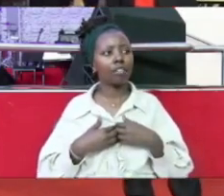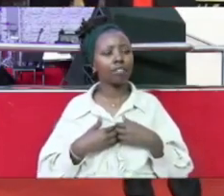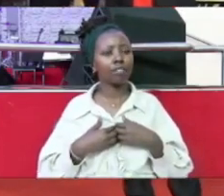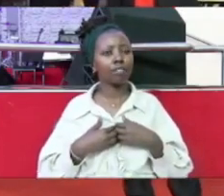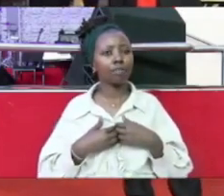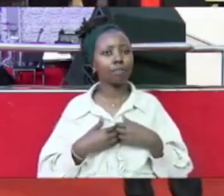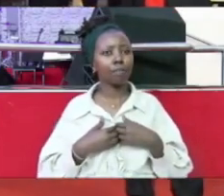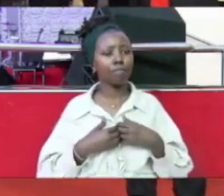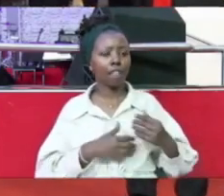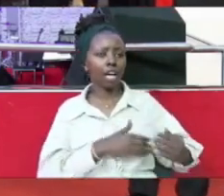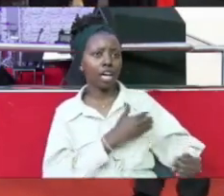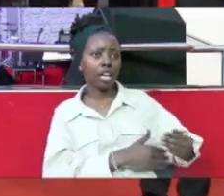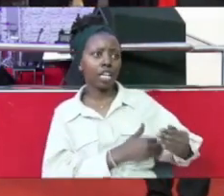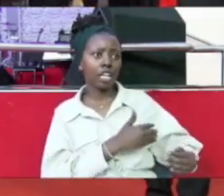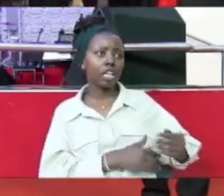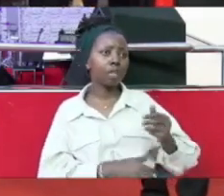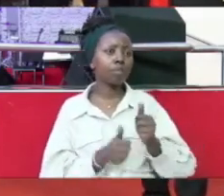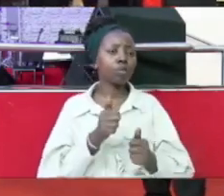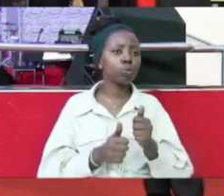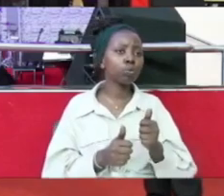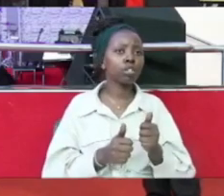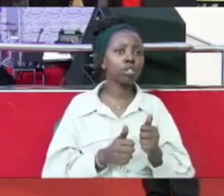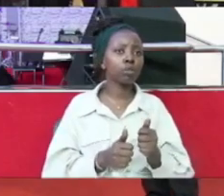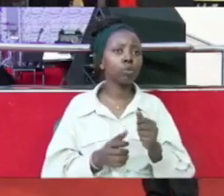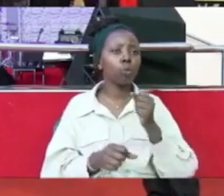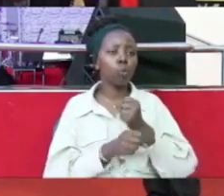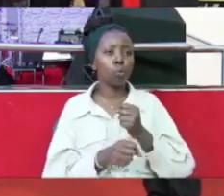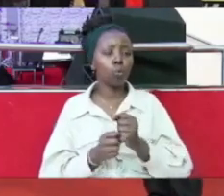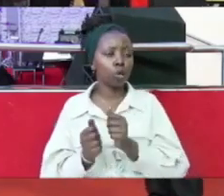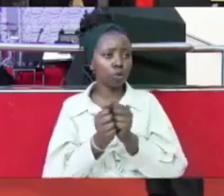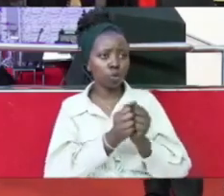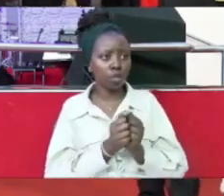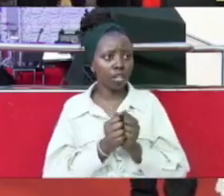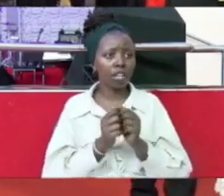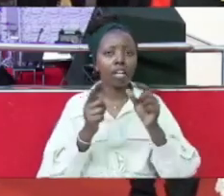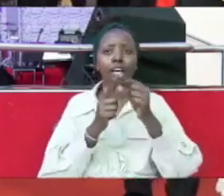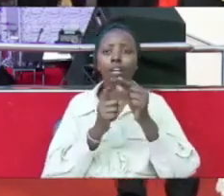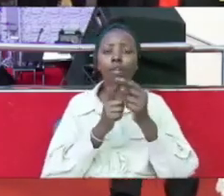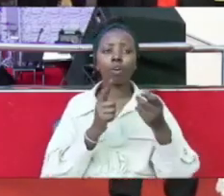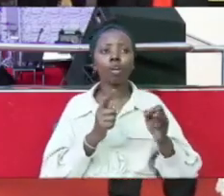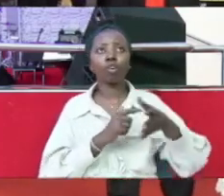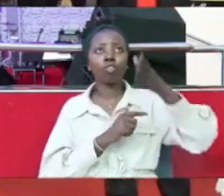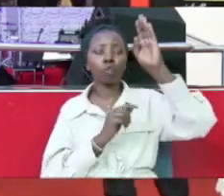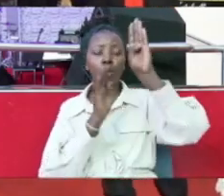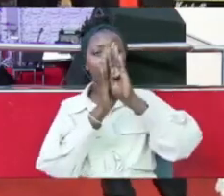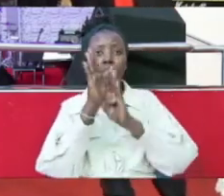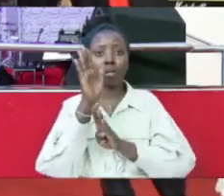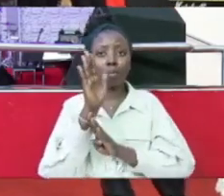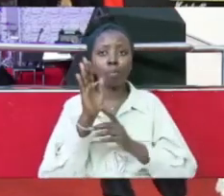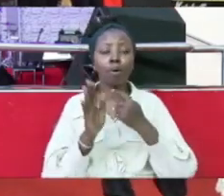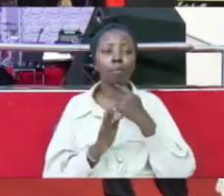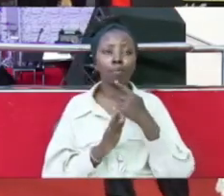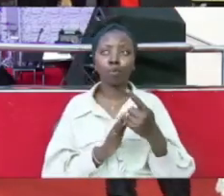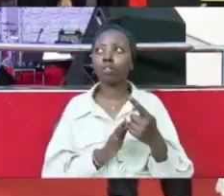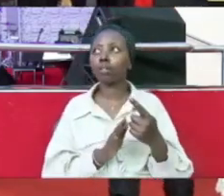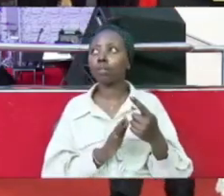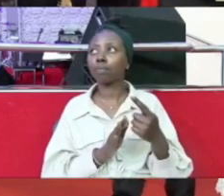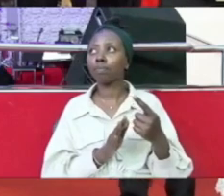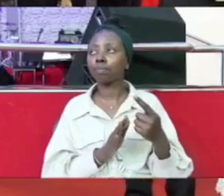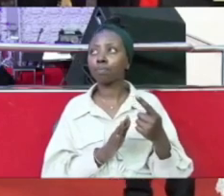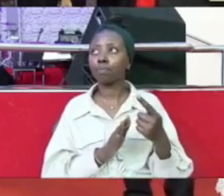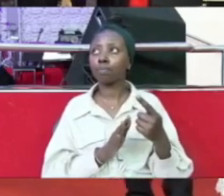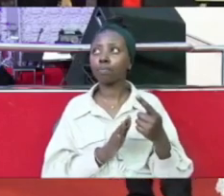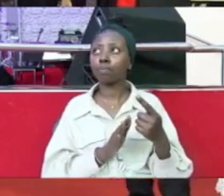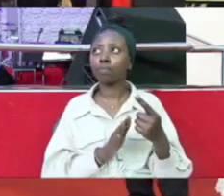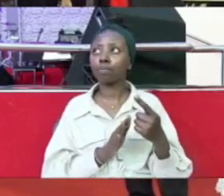tuna majirani na sehemu tunaofanyia kazi. And the Word of God in Ecclesiastes 4:9-12. Mhubiri 4:9 hadi 12. I'm